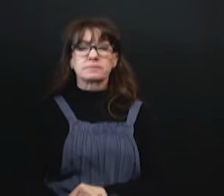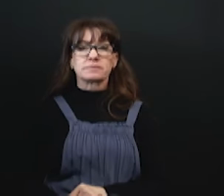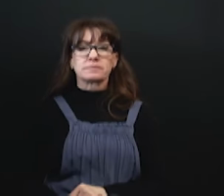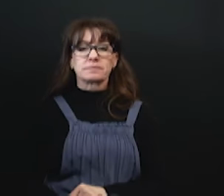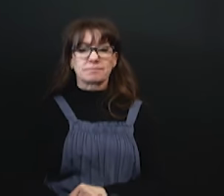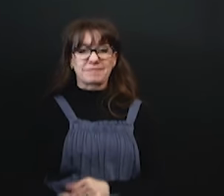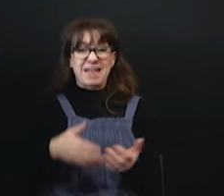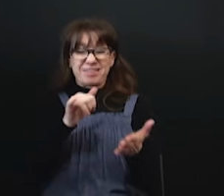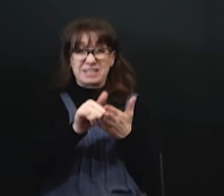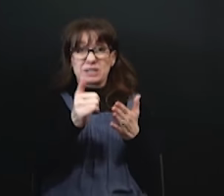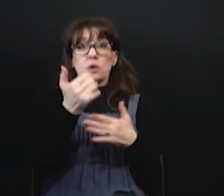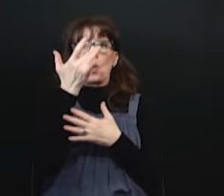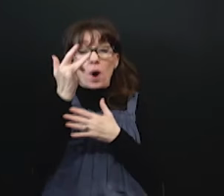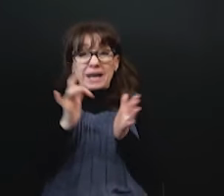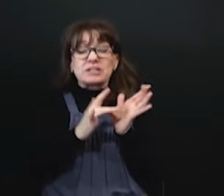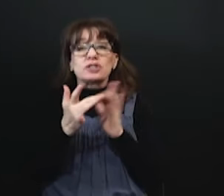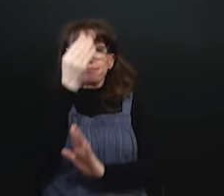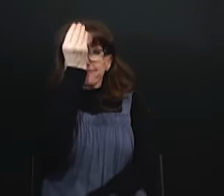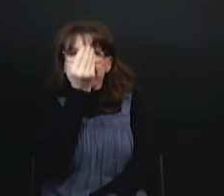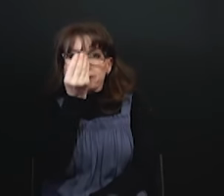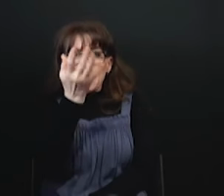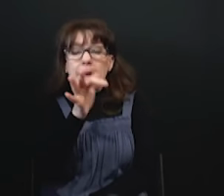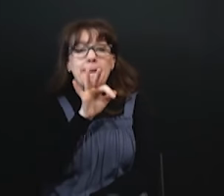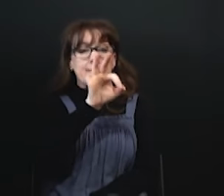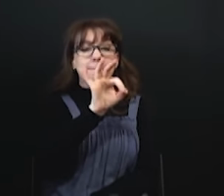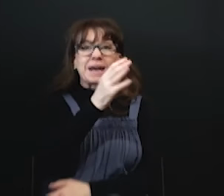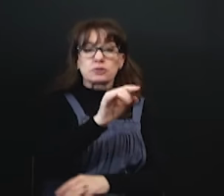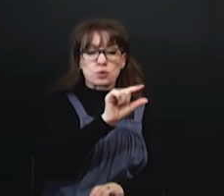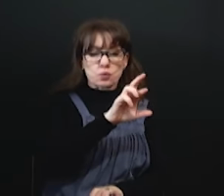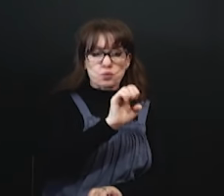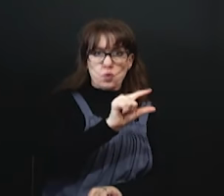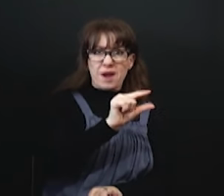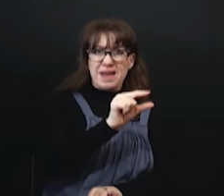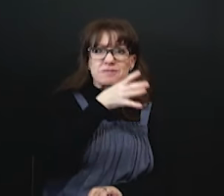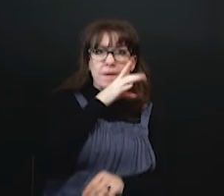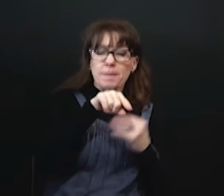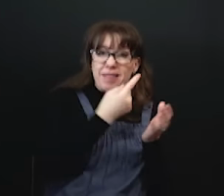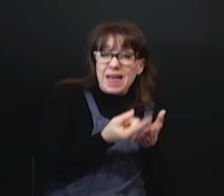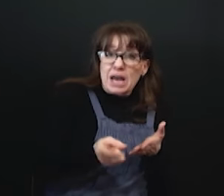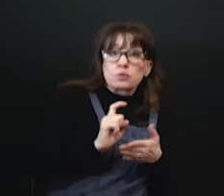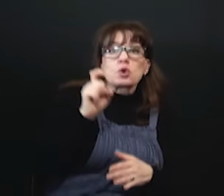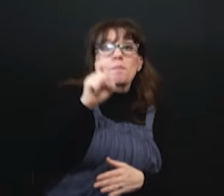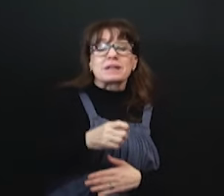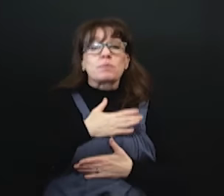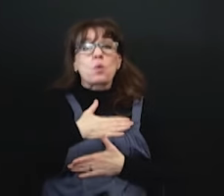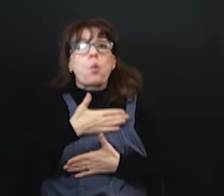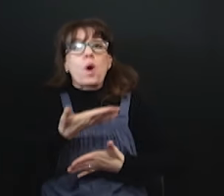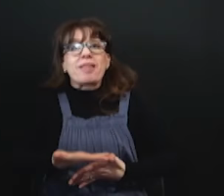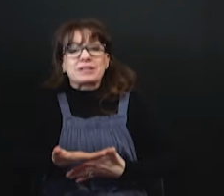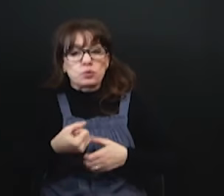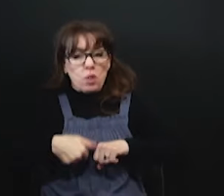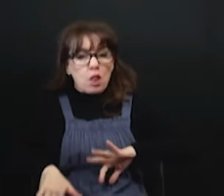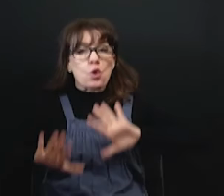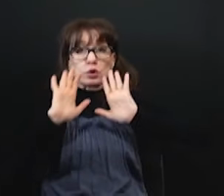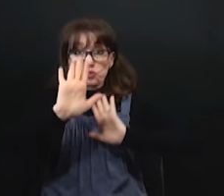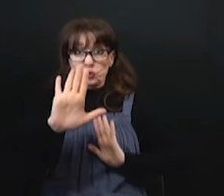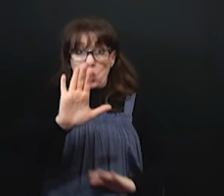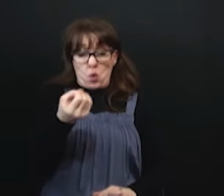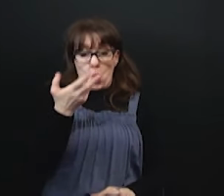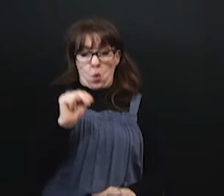This is why Jesus said, as Pastor Greg again taught us so well last week, you must be willing to lose your life, give it up for